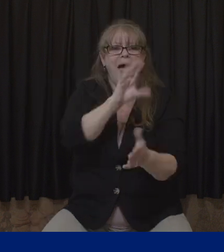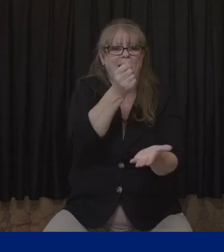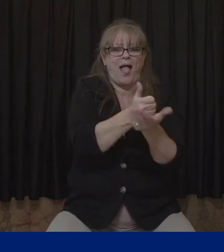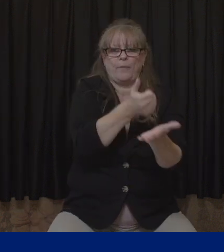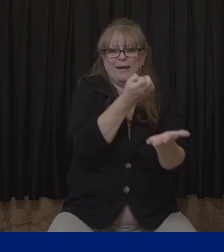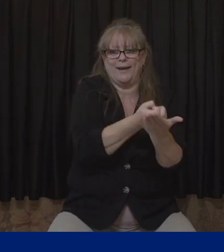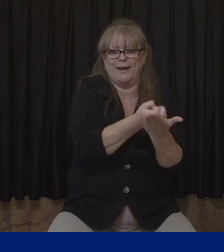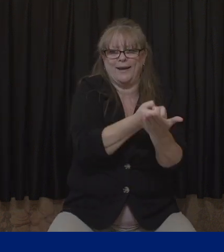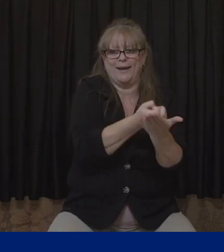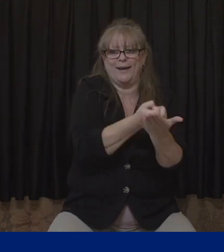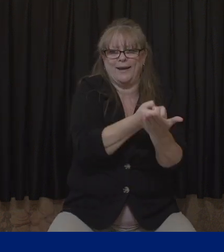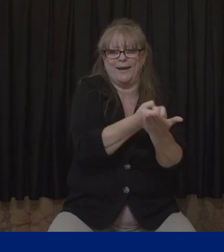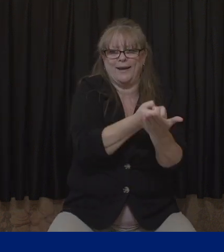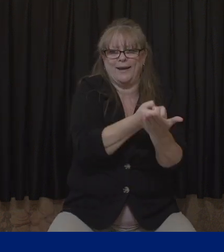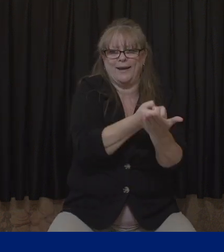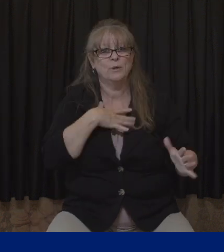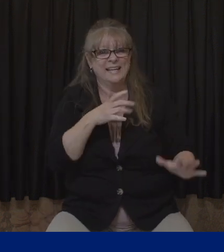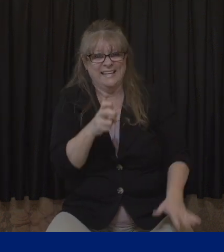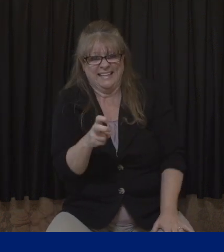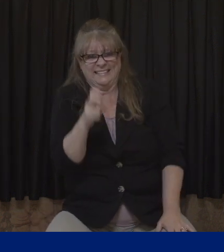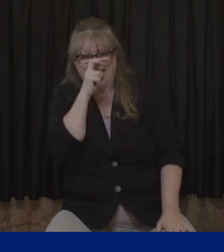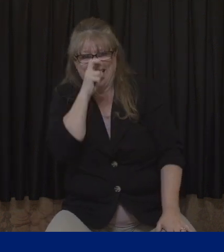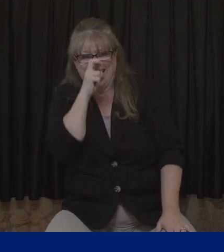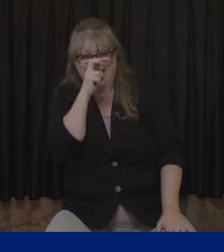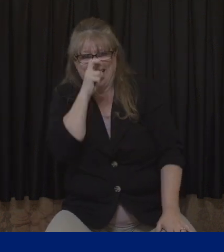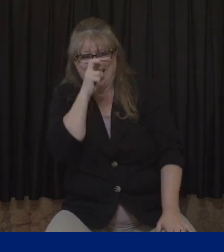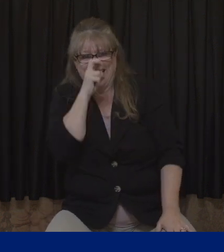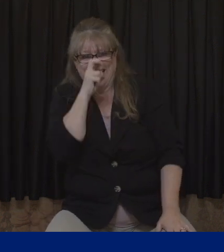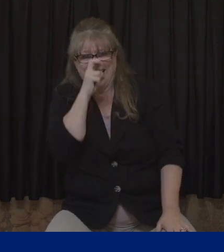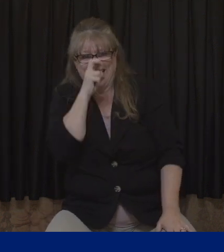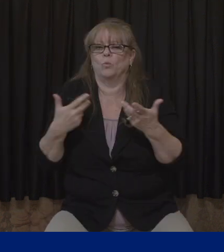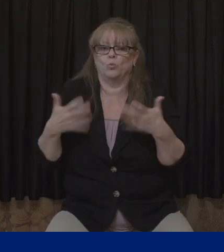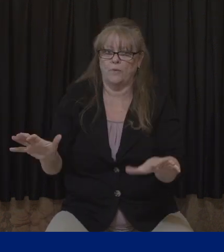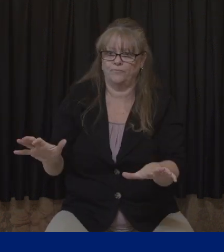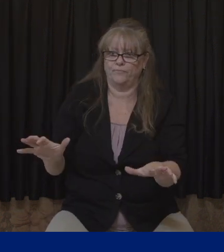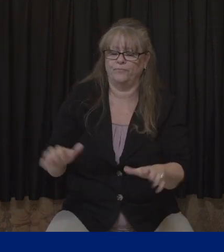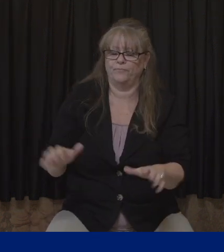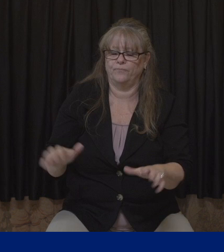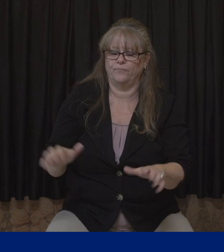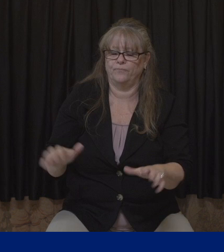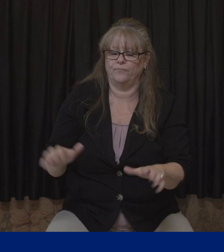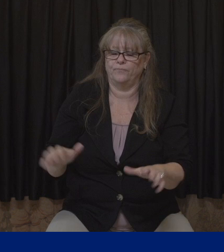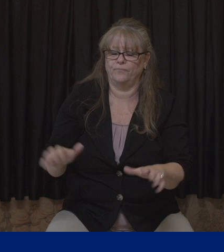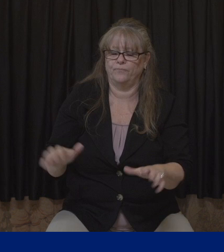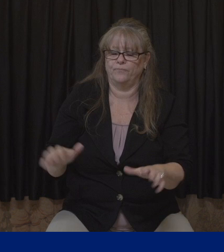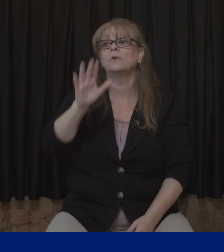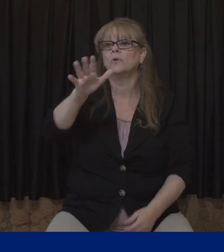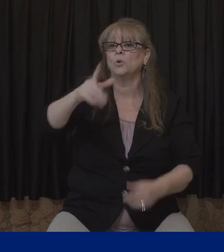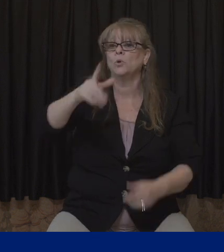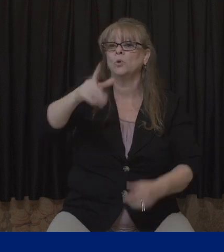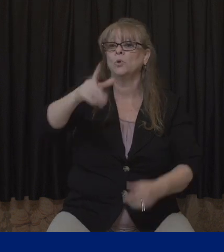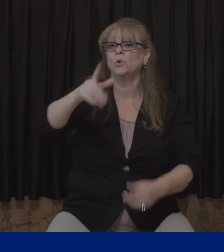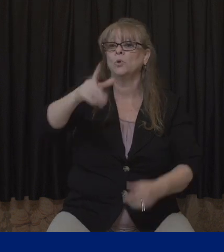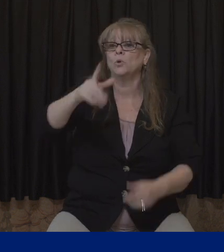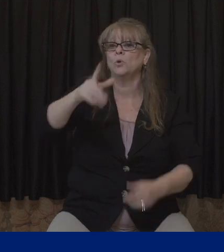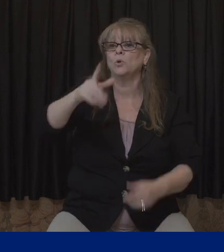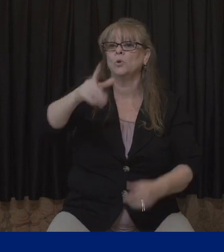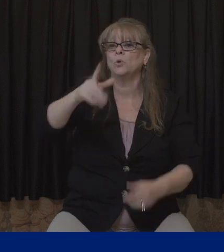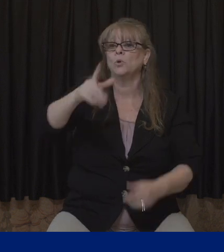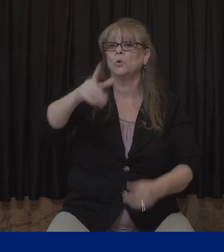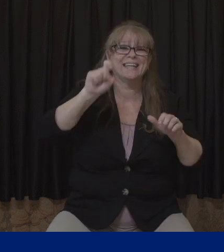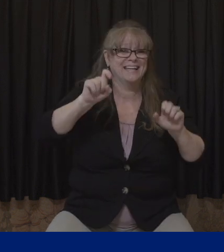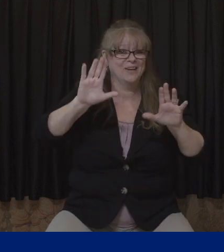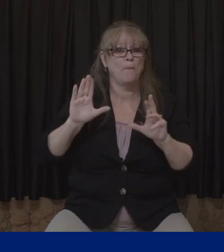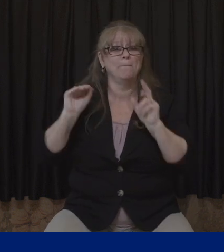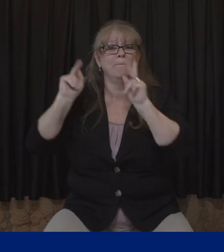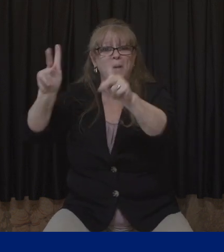need to, through this stage, help Coloradans have the opportunity to earn a living while protecting health and safety. Most Coloradans